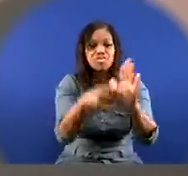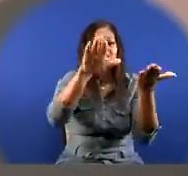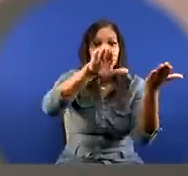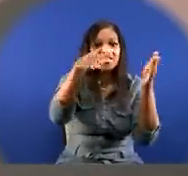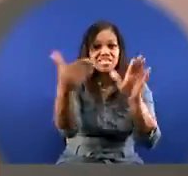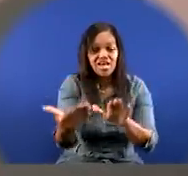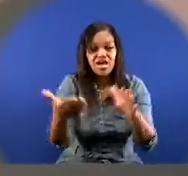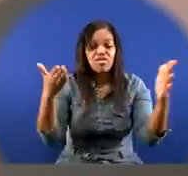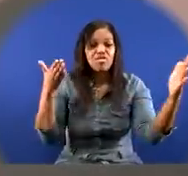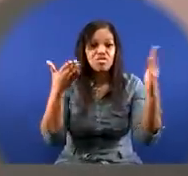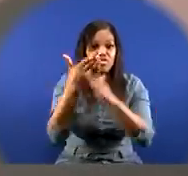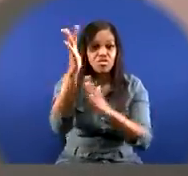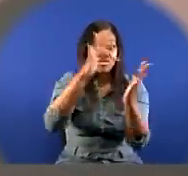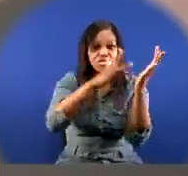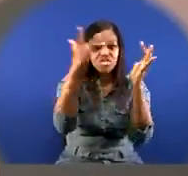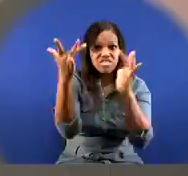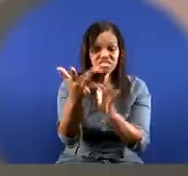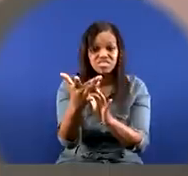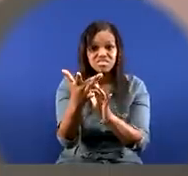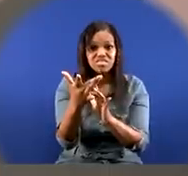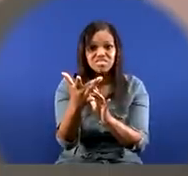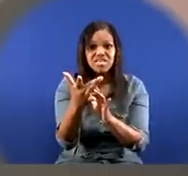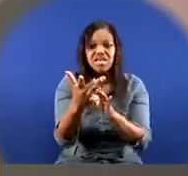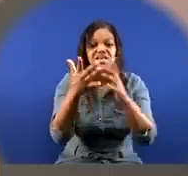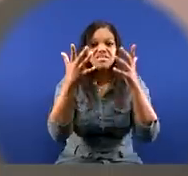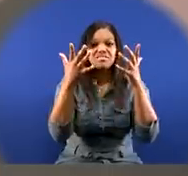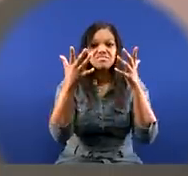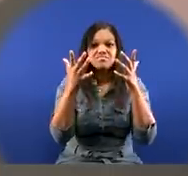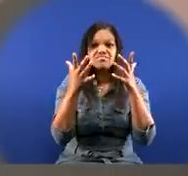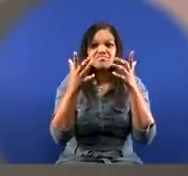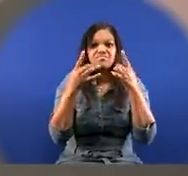through Jesus has been overcome.